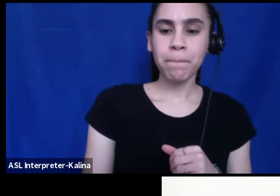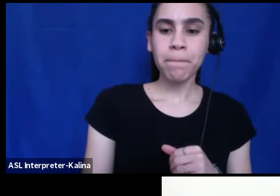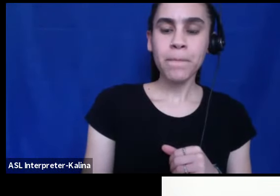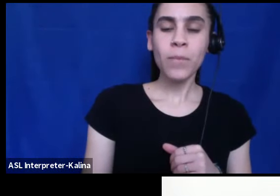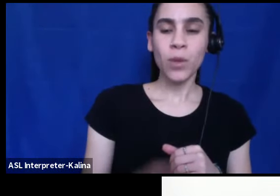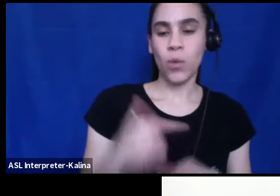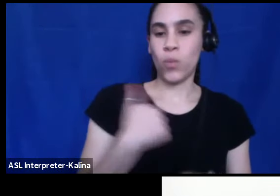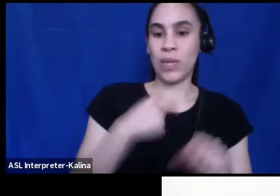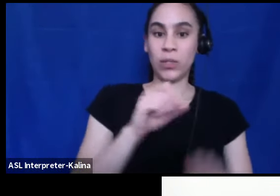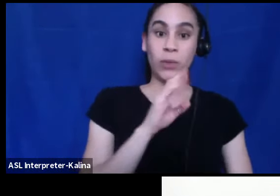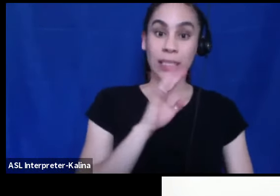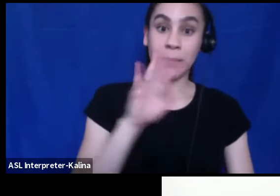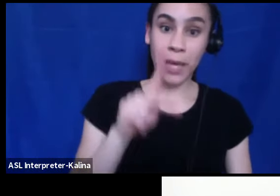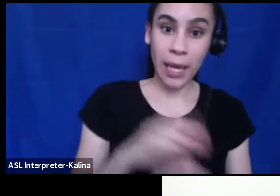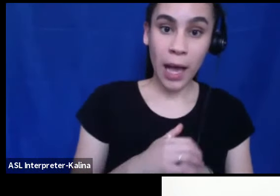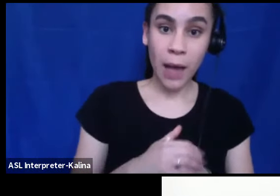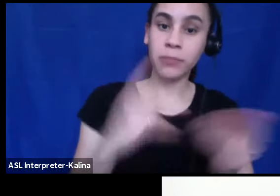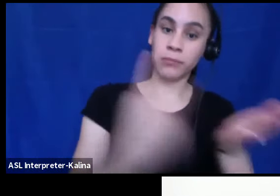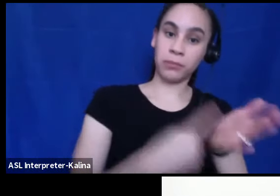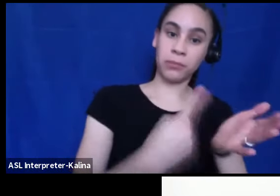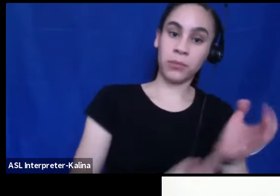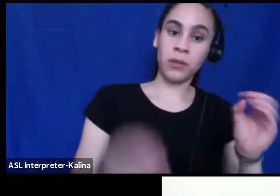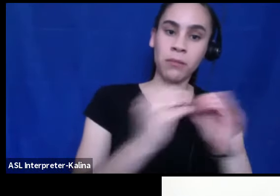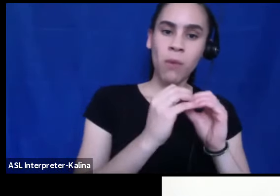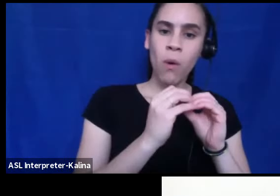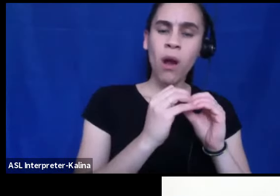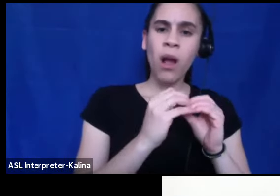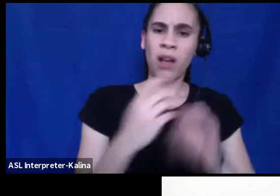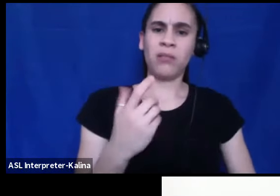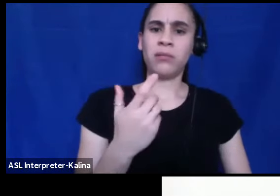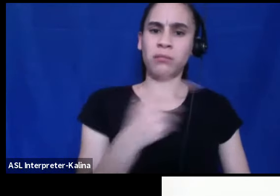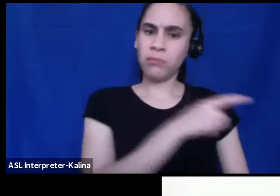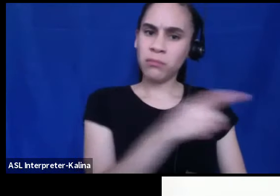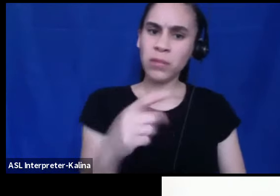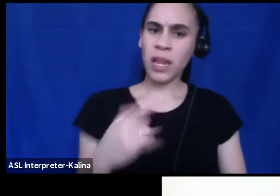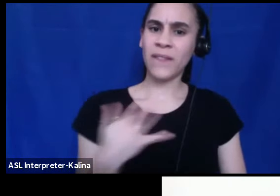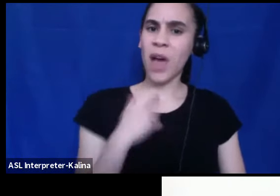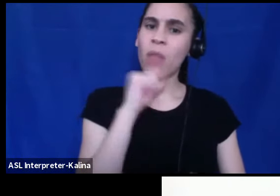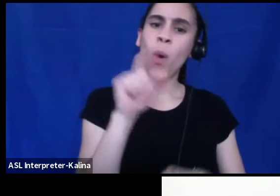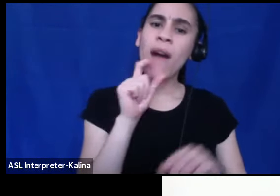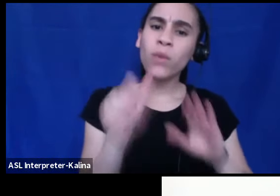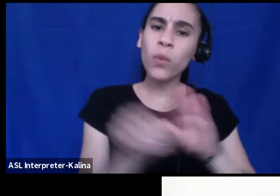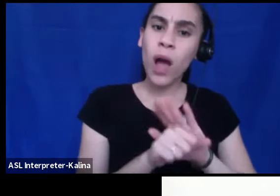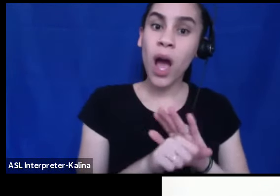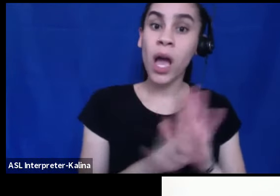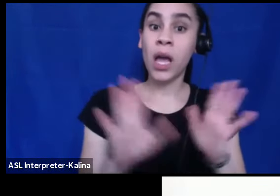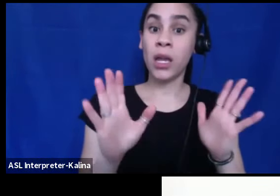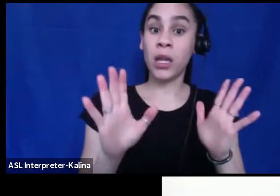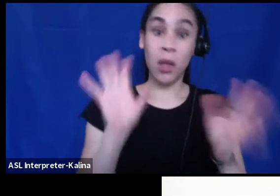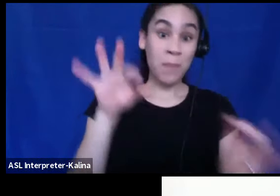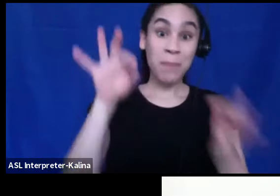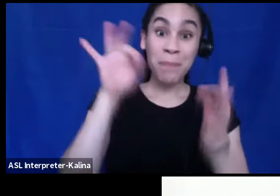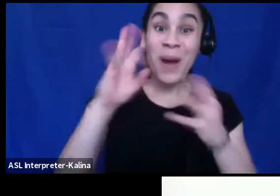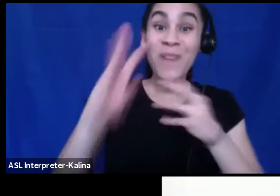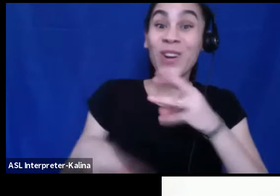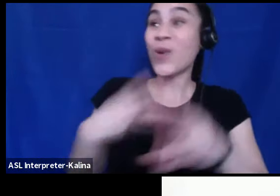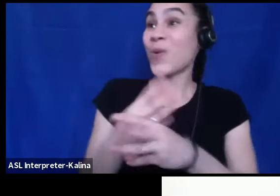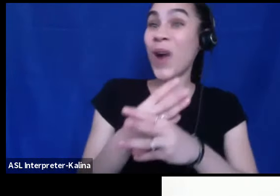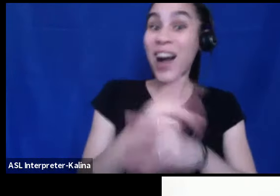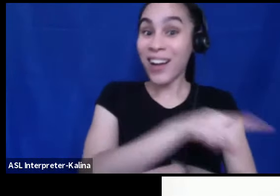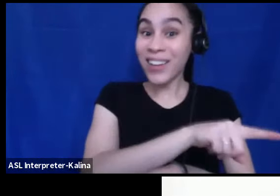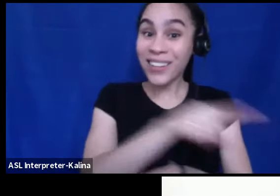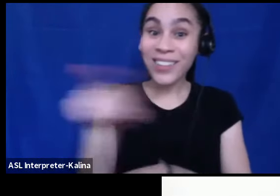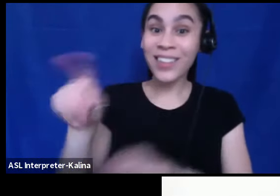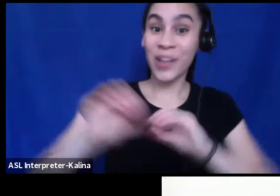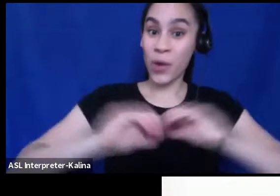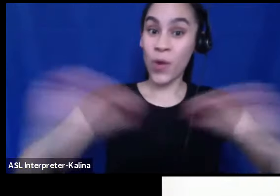more, and not have to hide it. I mean, ideally, in a perfect world, nobody should have to hide any identity